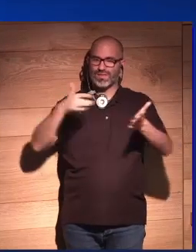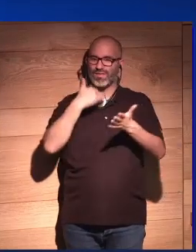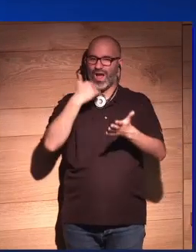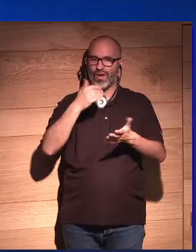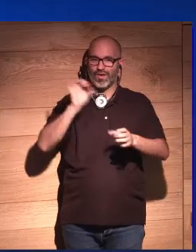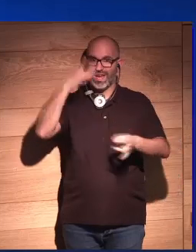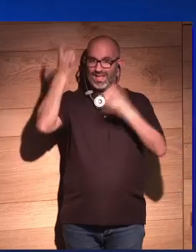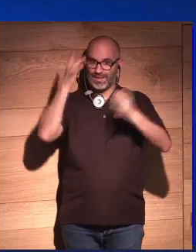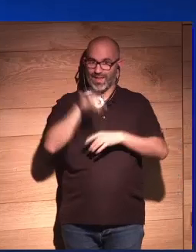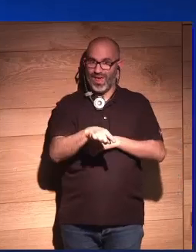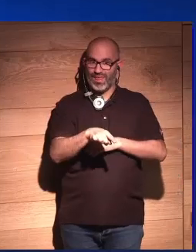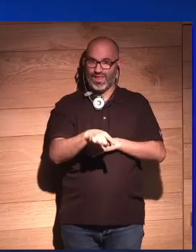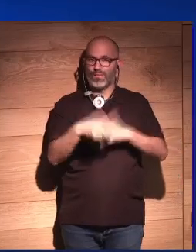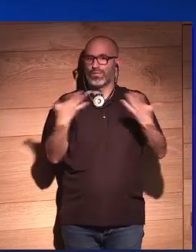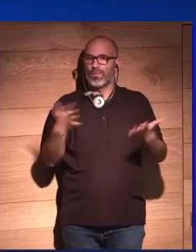explore